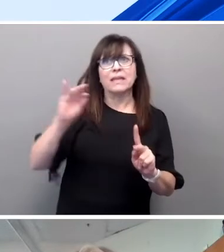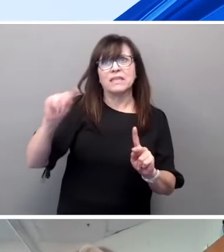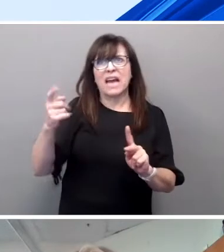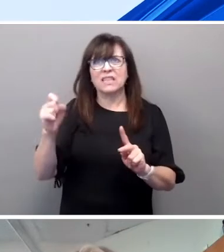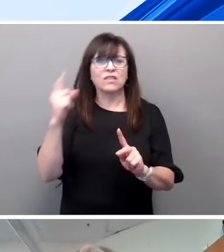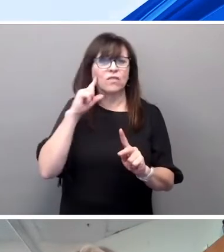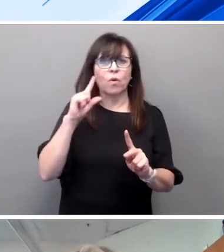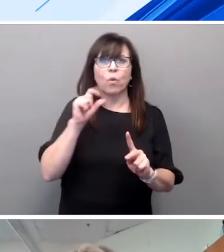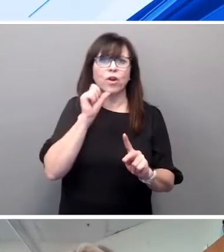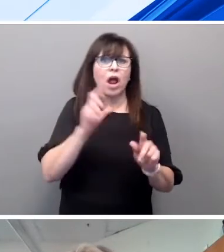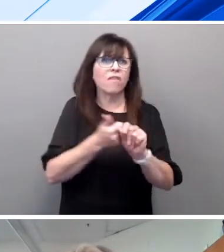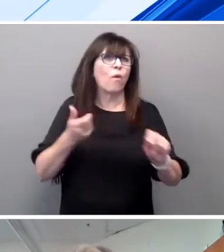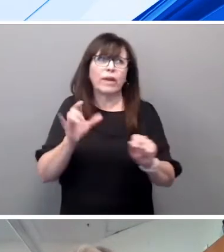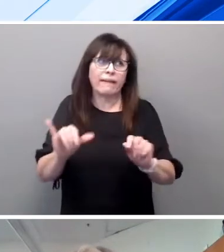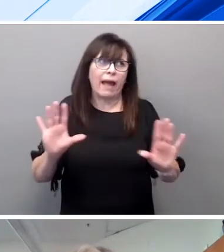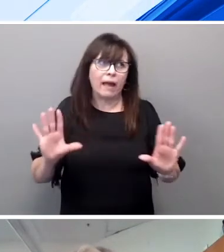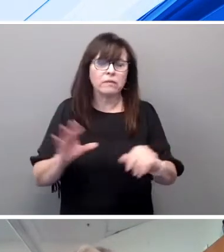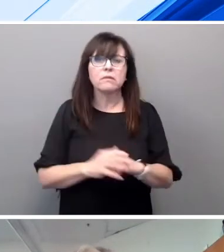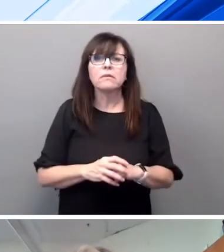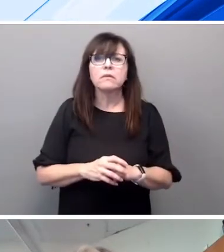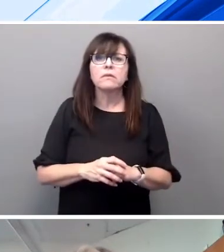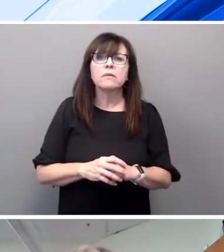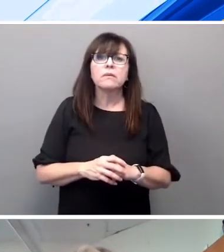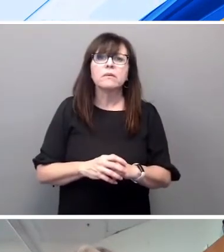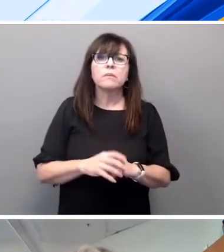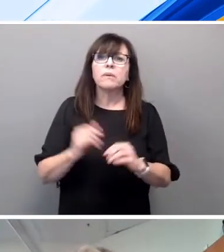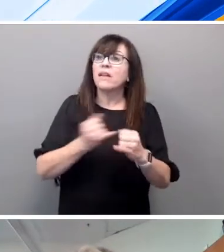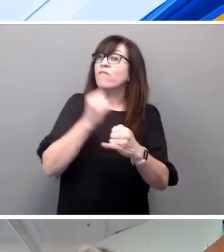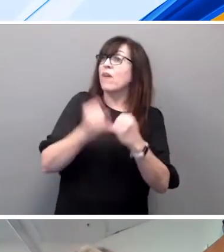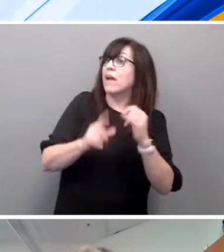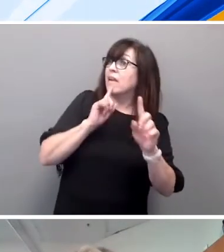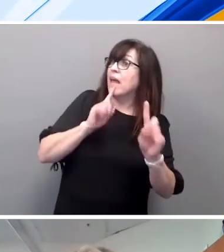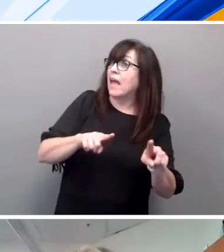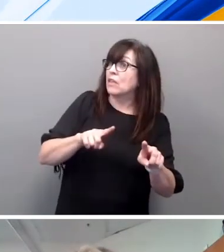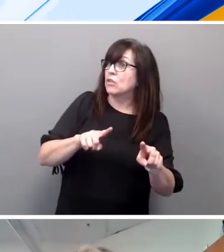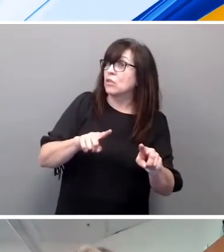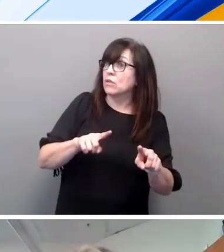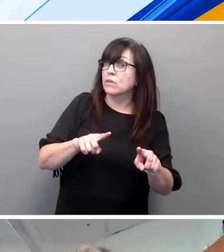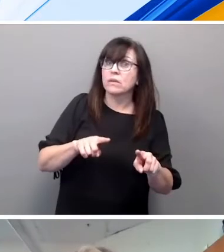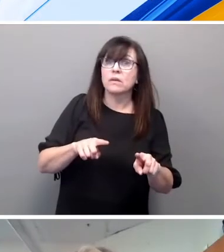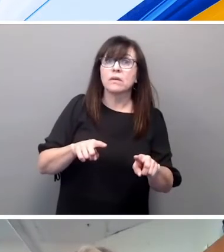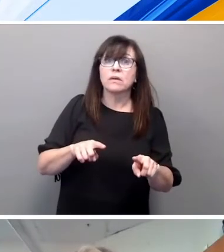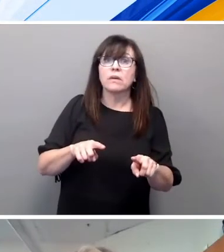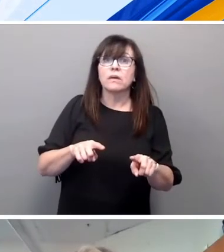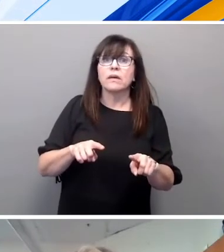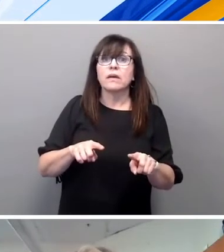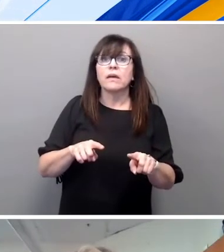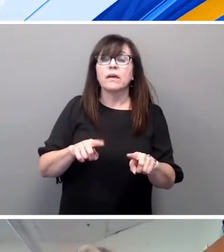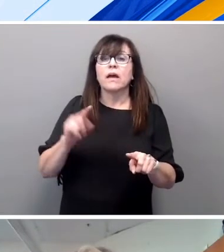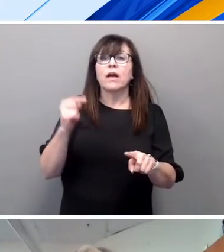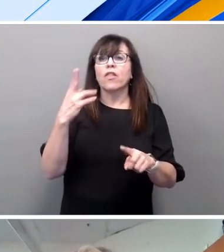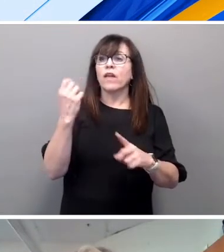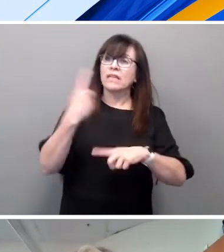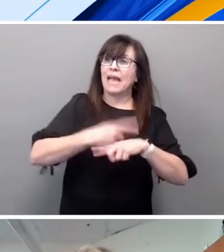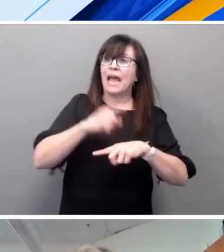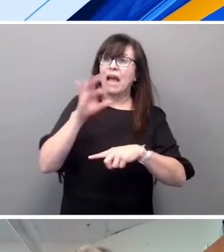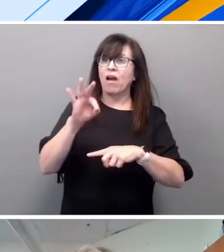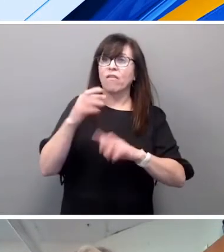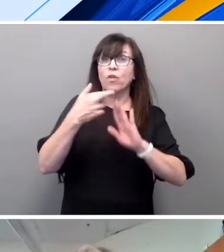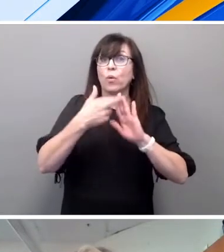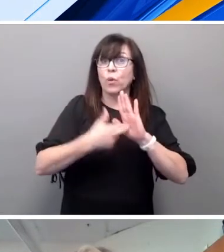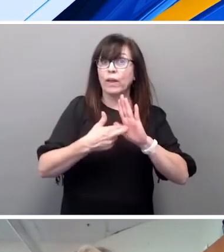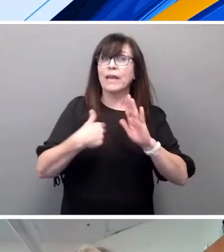backing off on that at all. But kind of in final answer to your question, the day of the ruling, I asked folks at